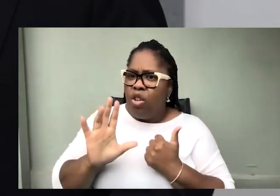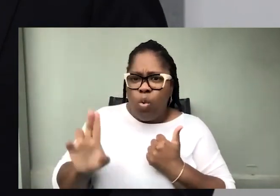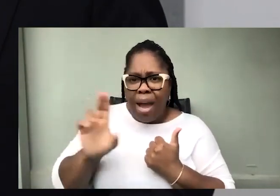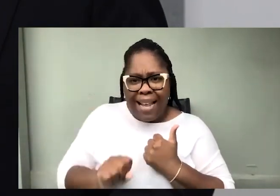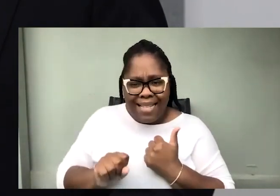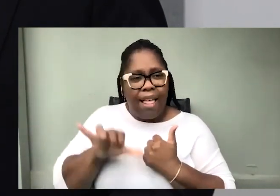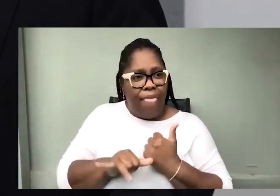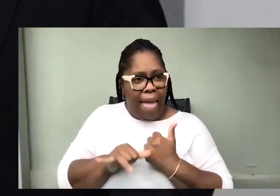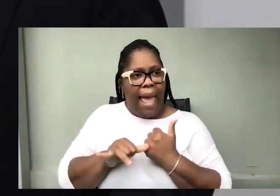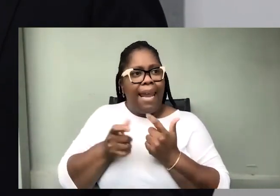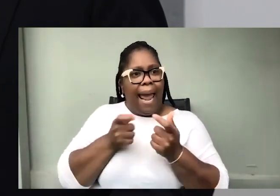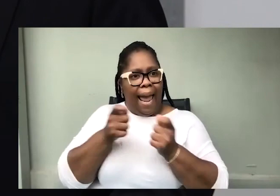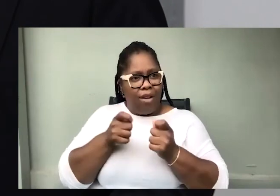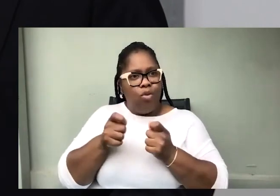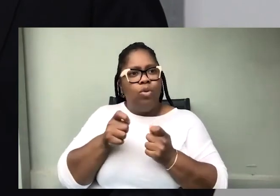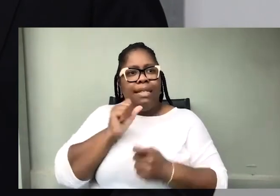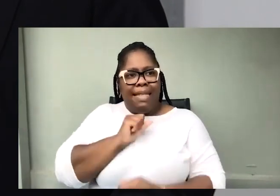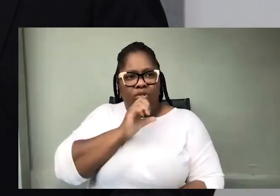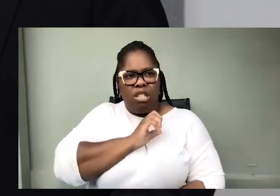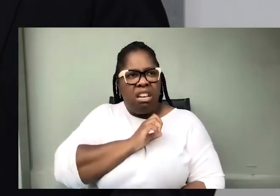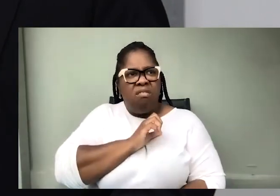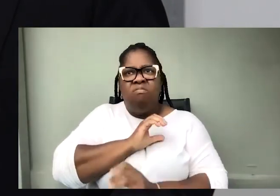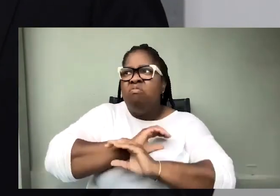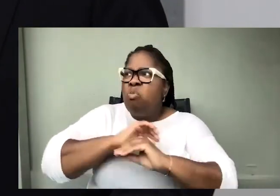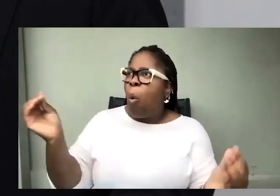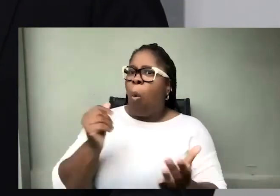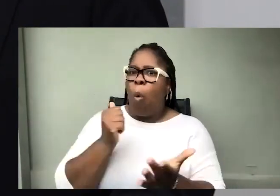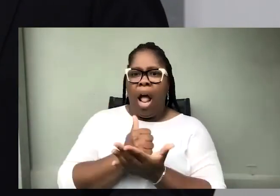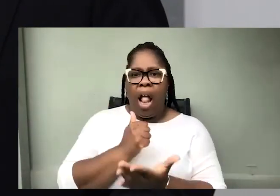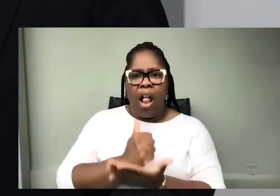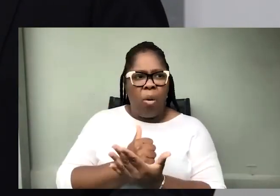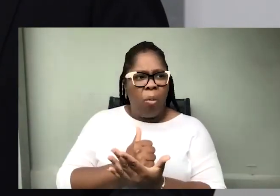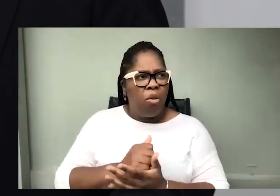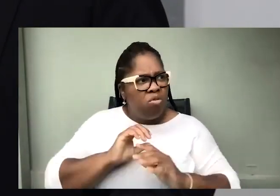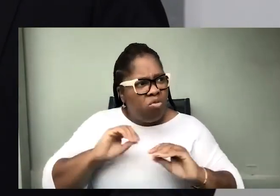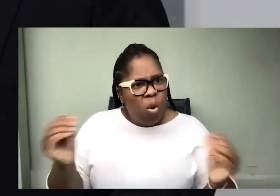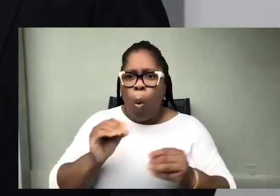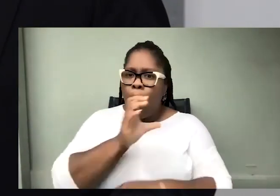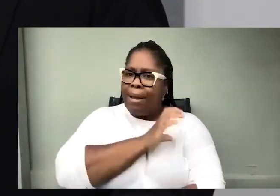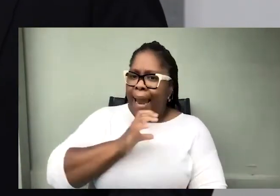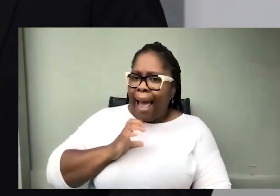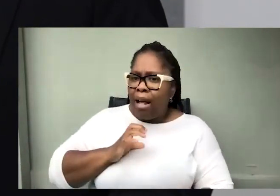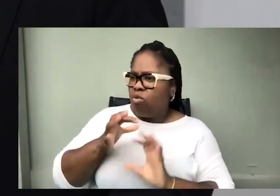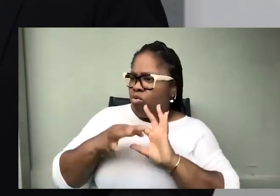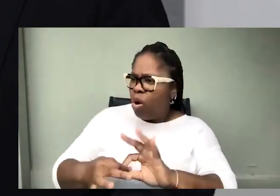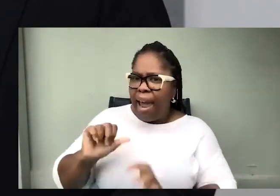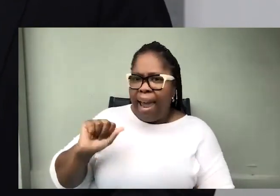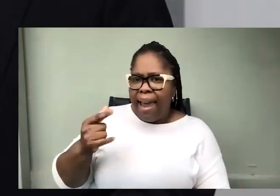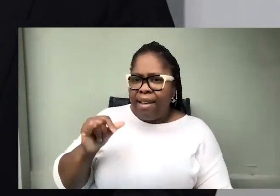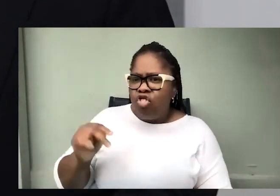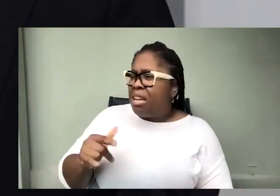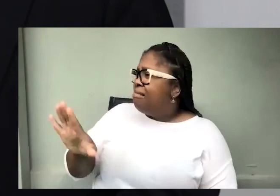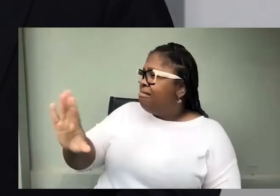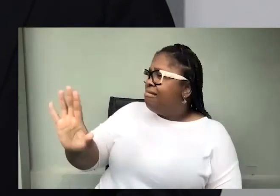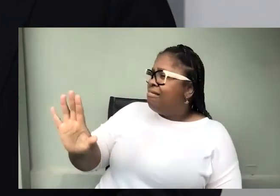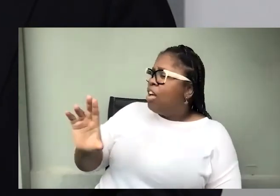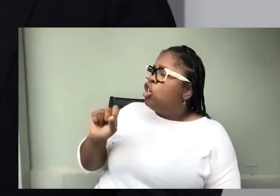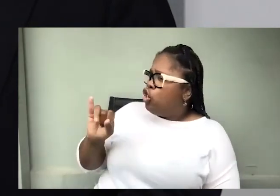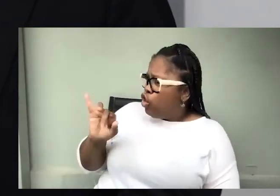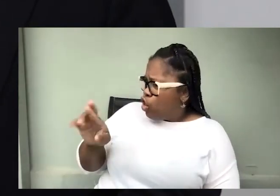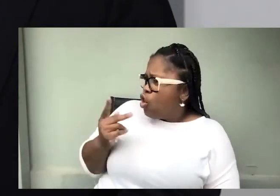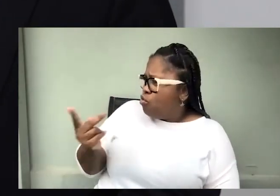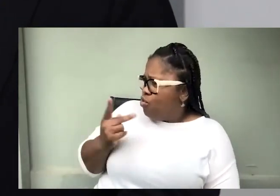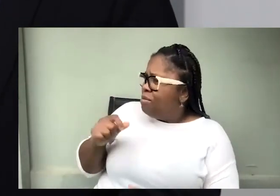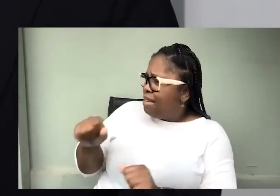senior citizens. Not one of them would help me. Council on Aging, every one of them. Sir, I think we can have this discussion. We